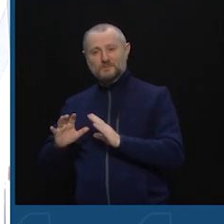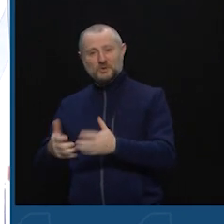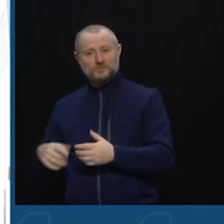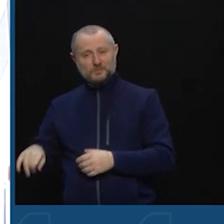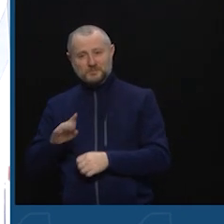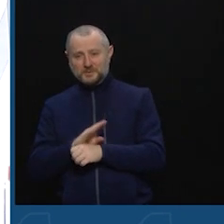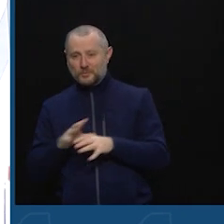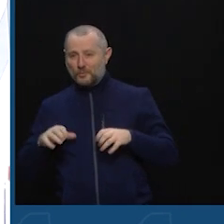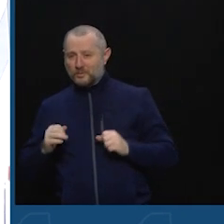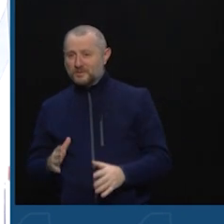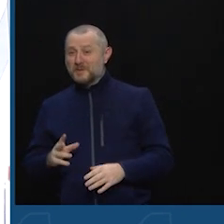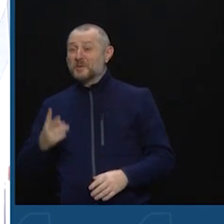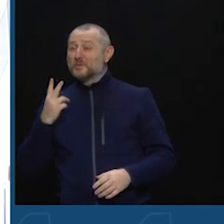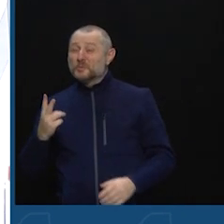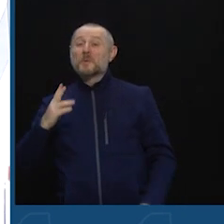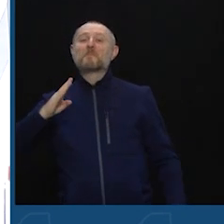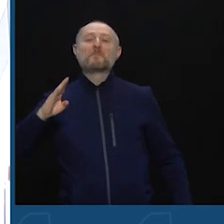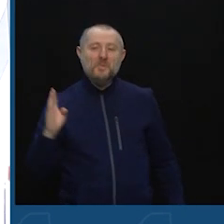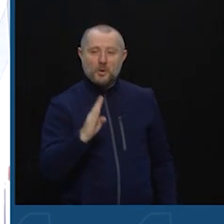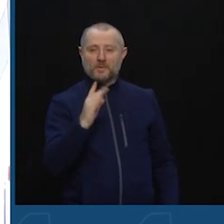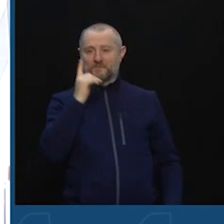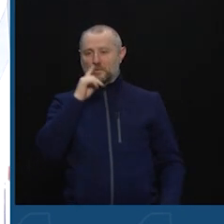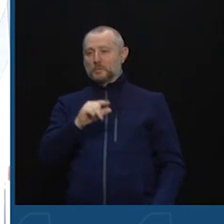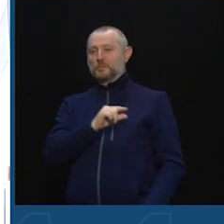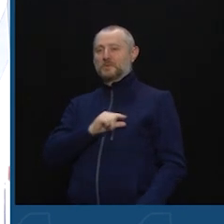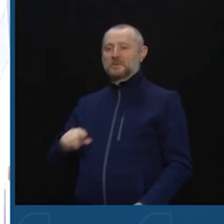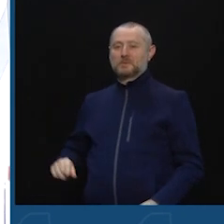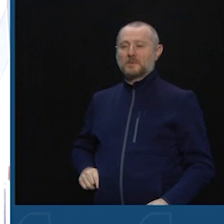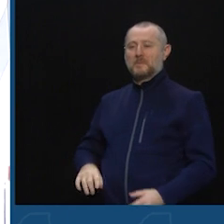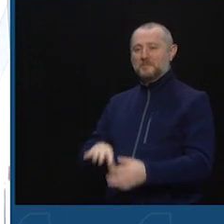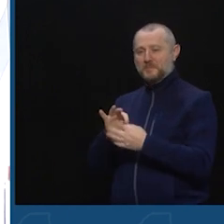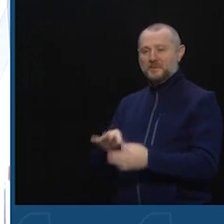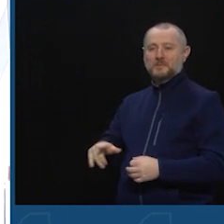B. And for Queens-based businesses, we're talking